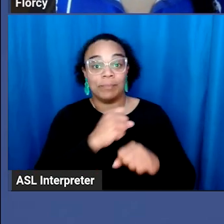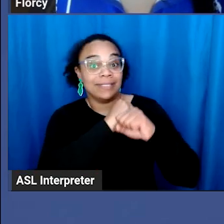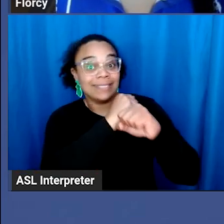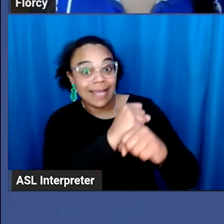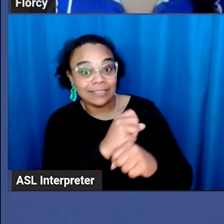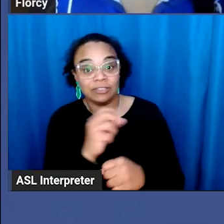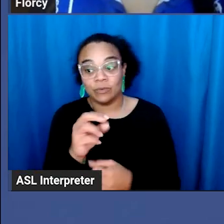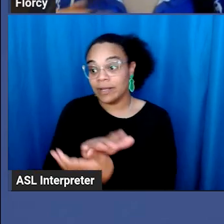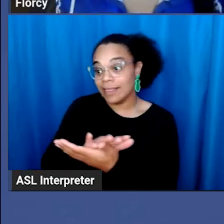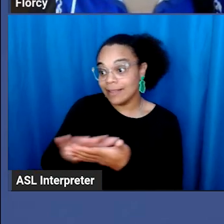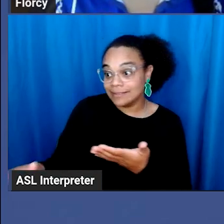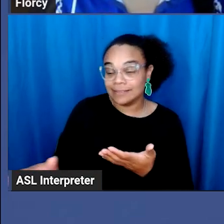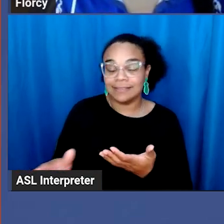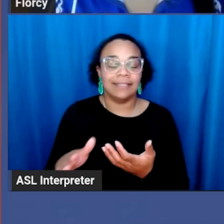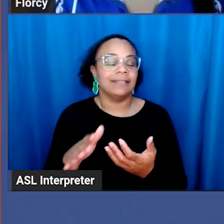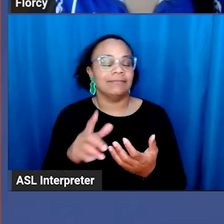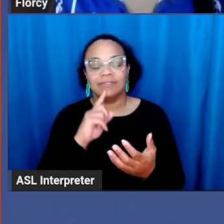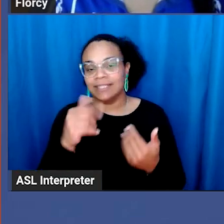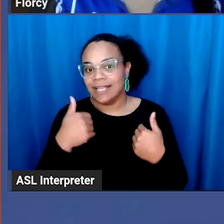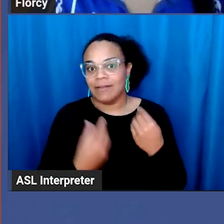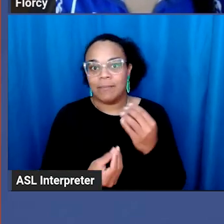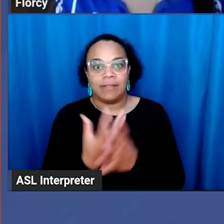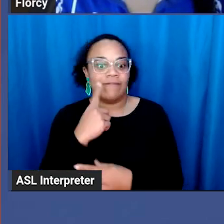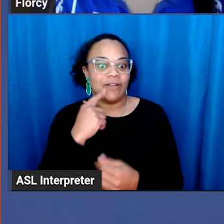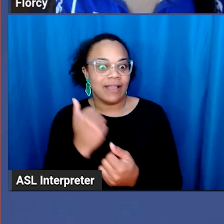like there is literally a plant for everything.